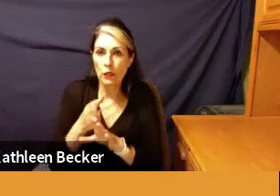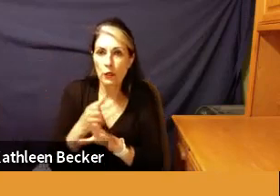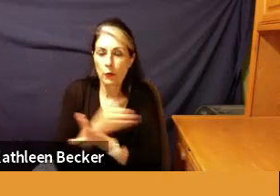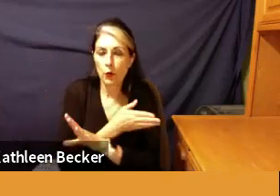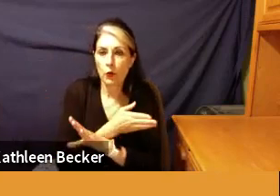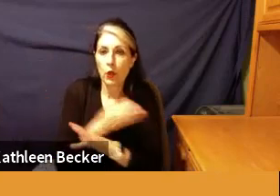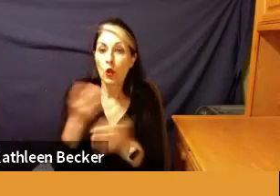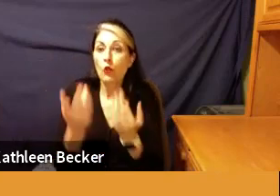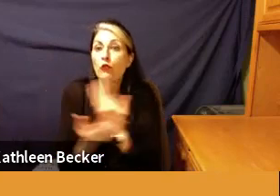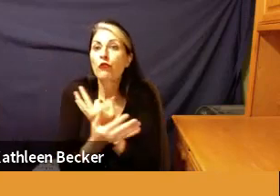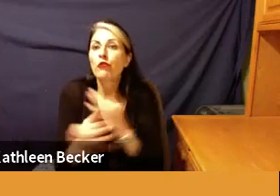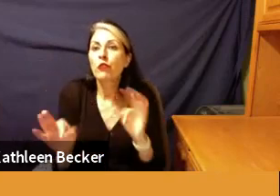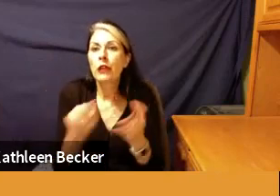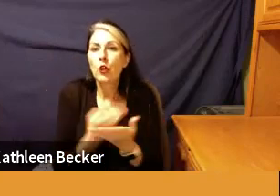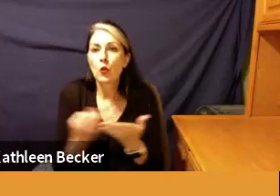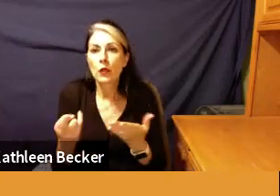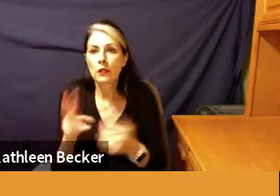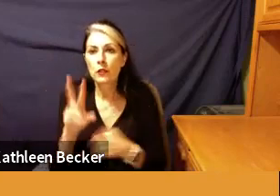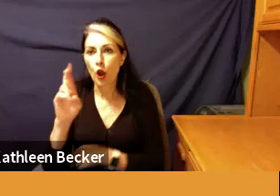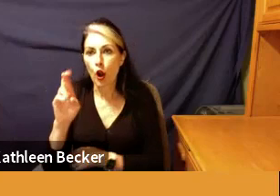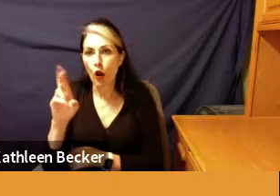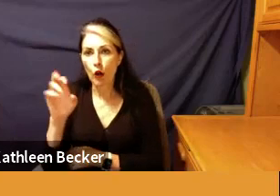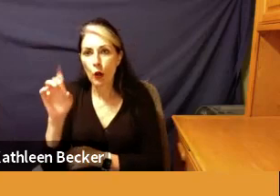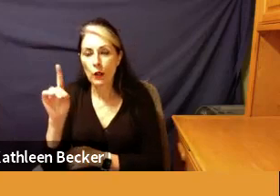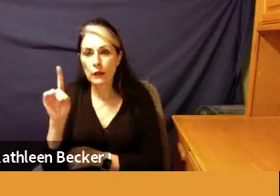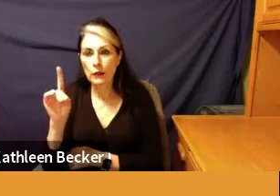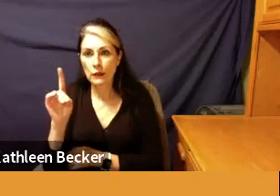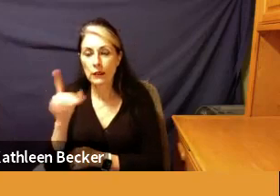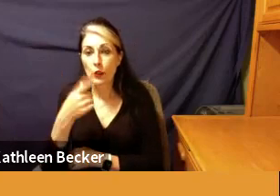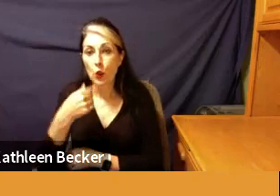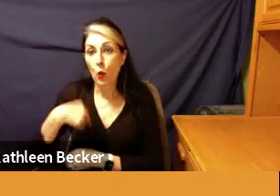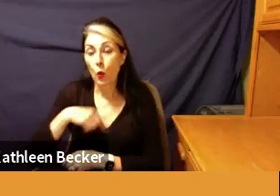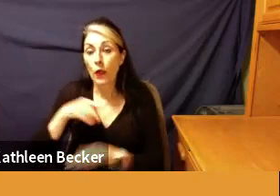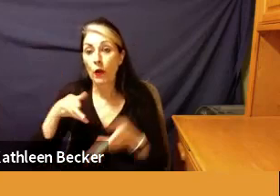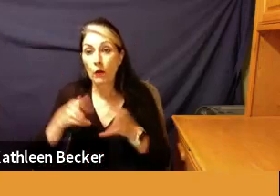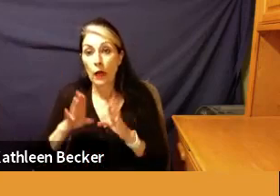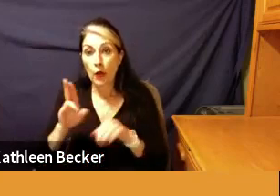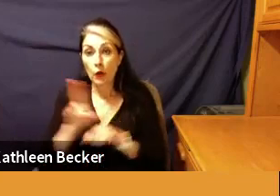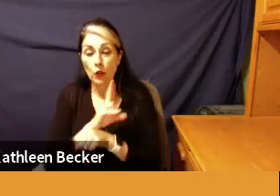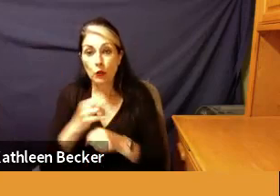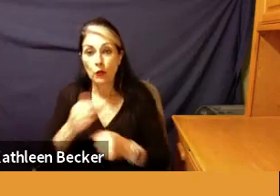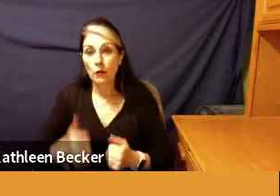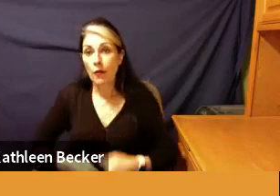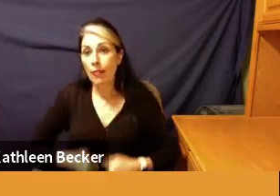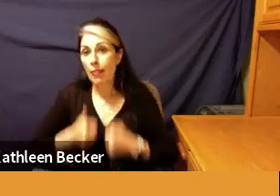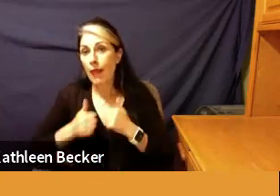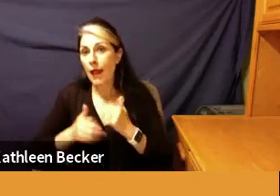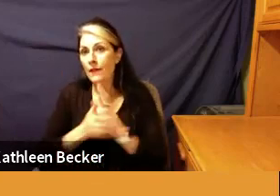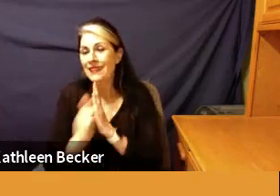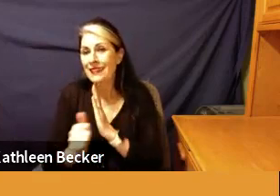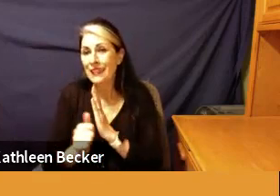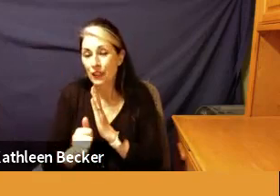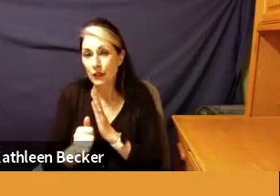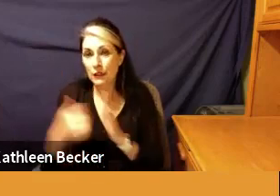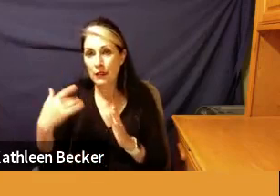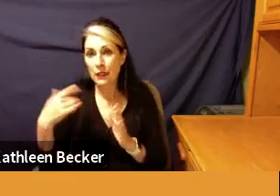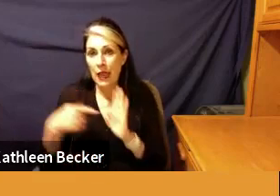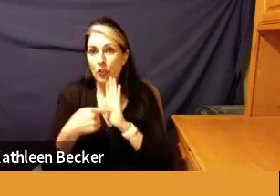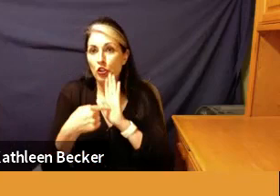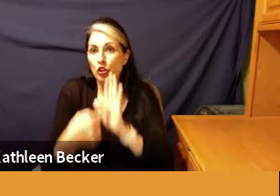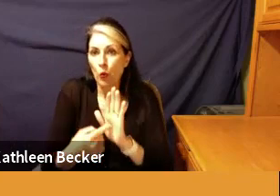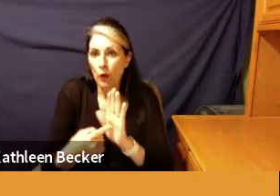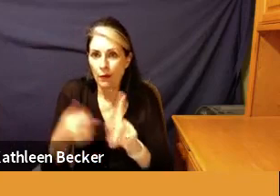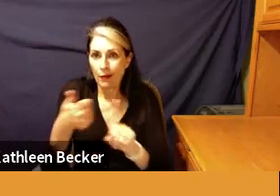that Riverside Unified District allows us to use. You're teaching them life skills and modeling to them that they can get